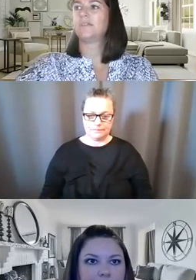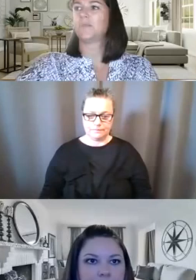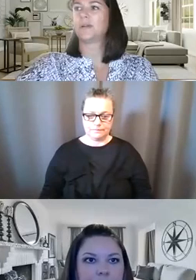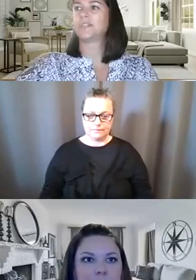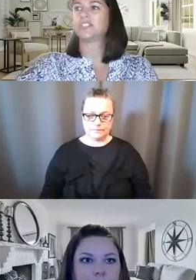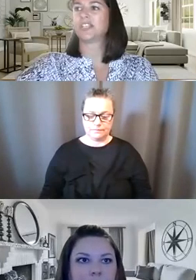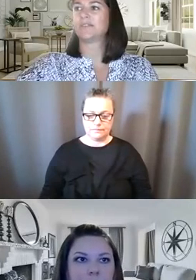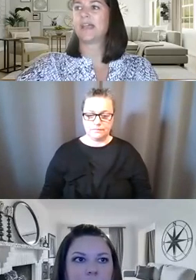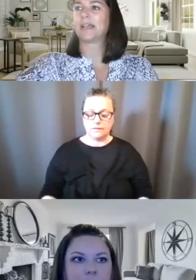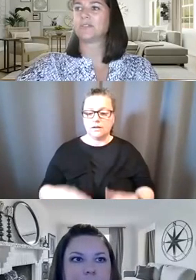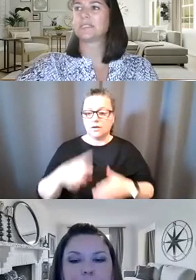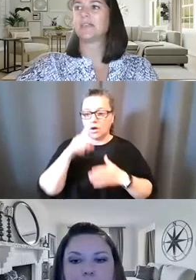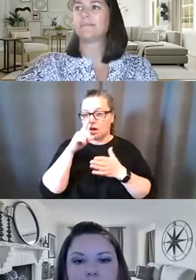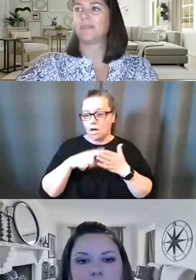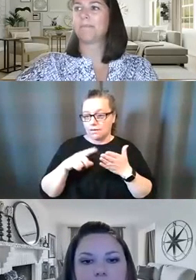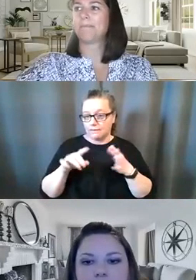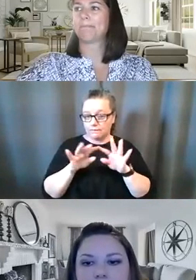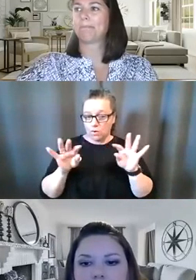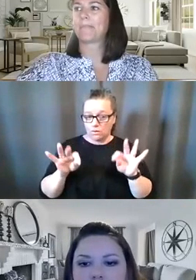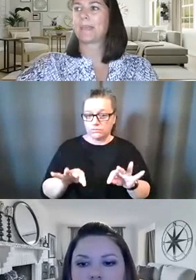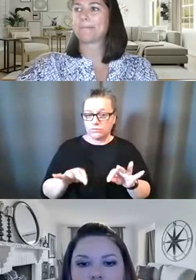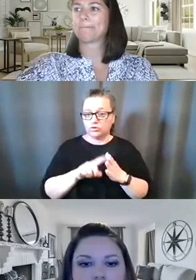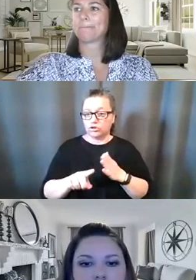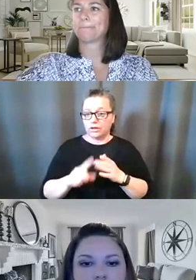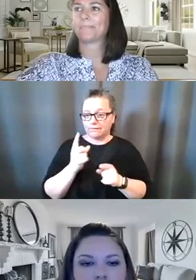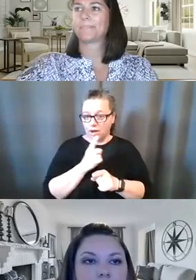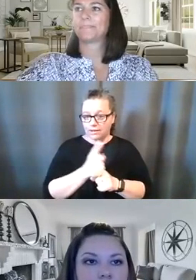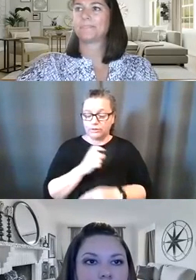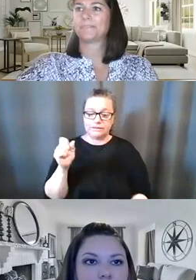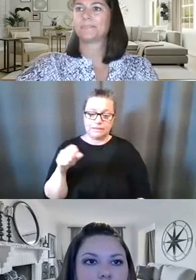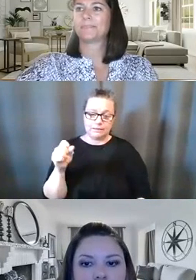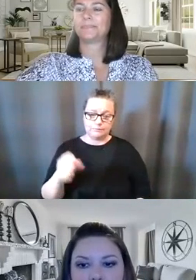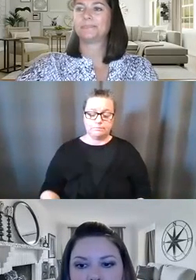Audit forms to check for accuracy. Yep.